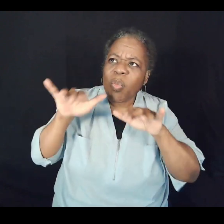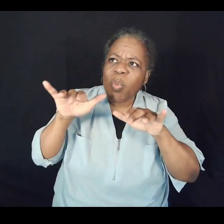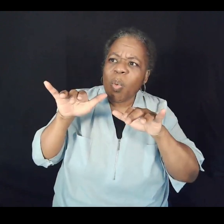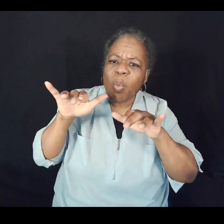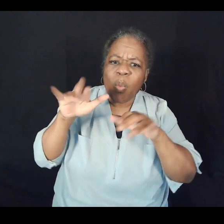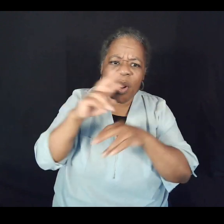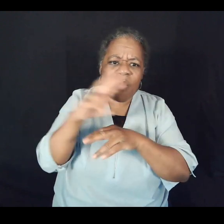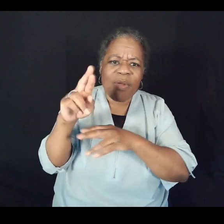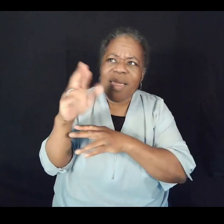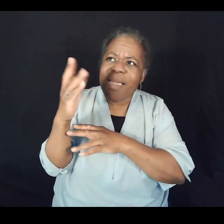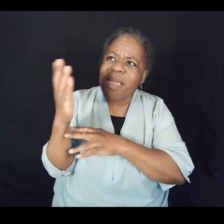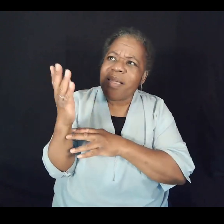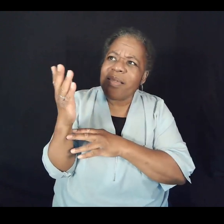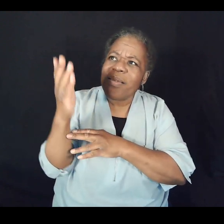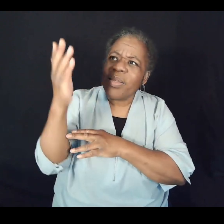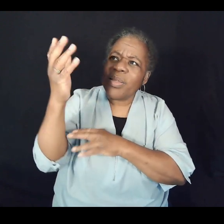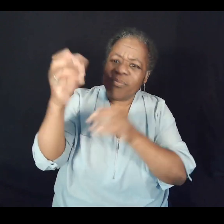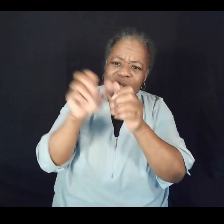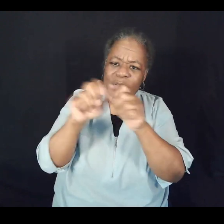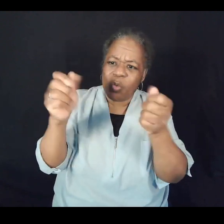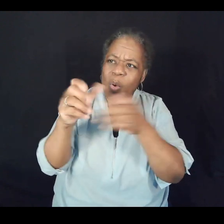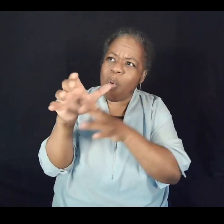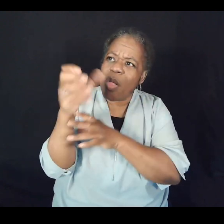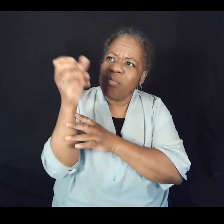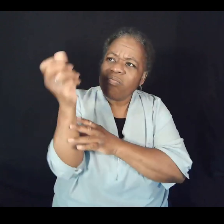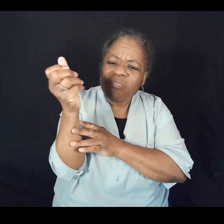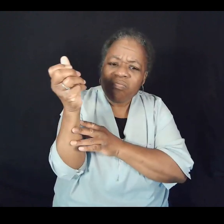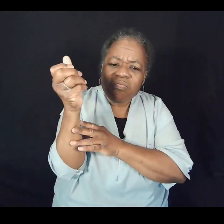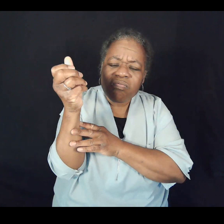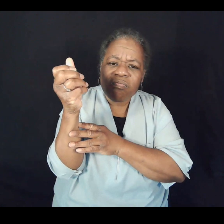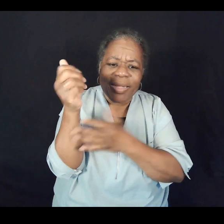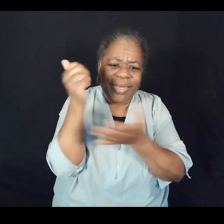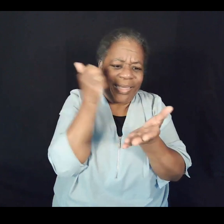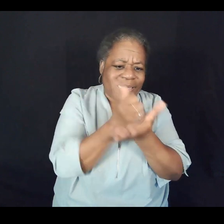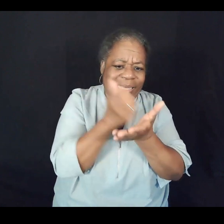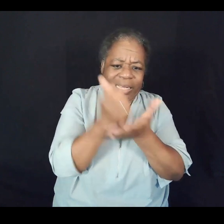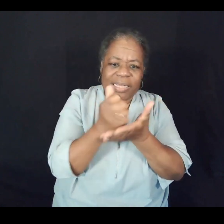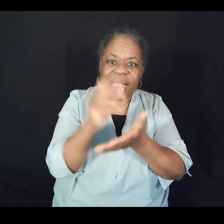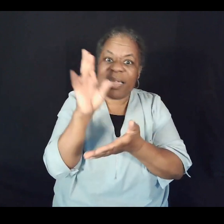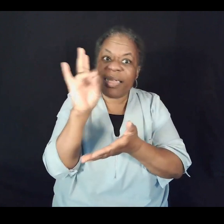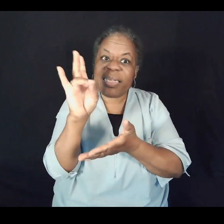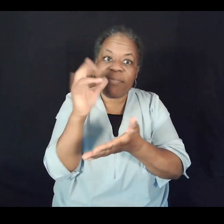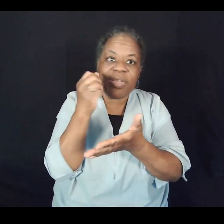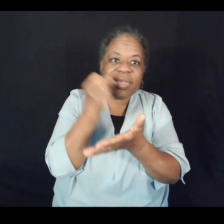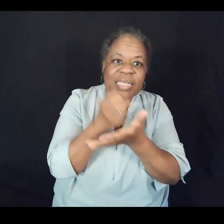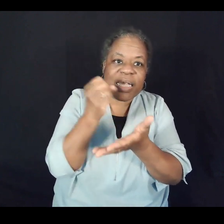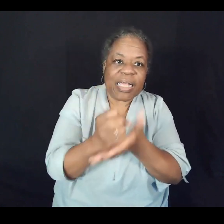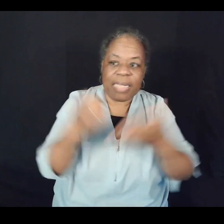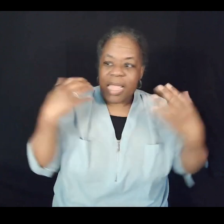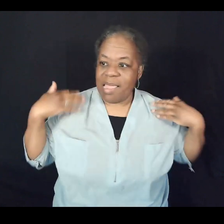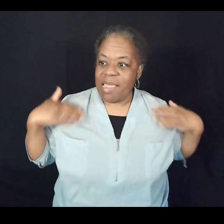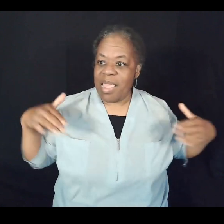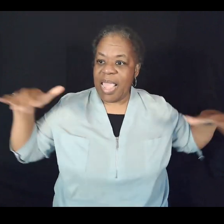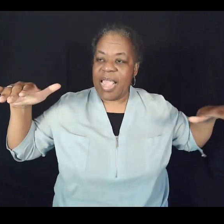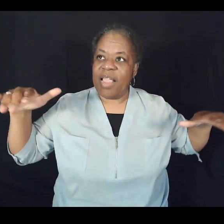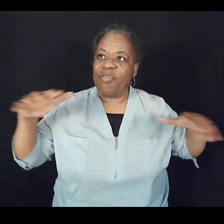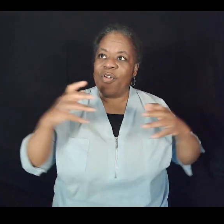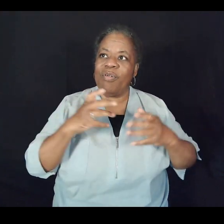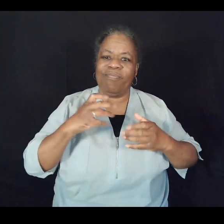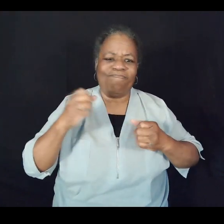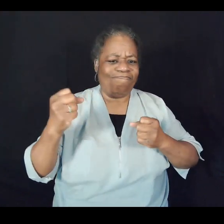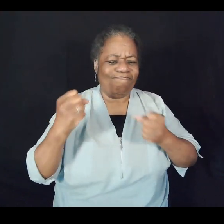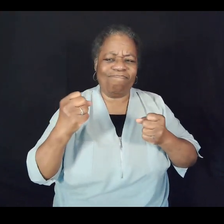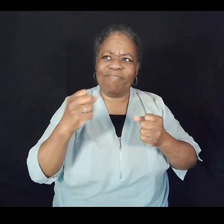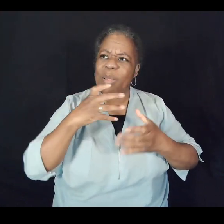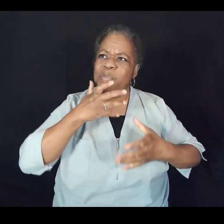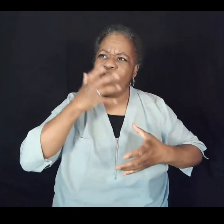with writing on both sides and sealed with seven seals. And I saw a mighty angel proclaiming in a loud voice, 'Who is worthy